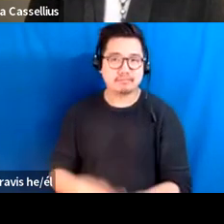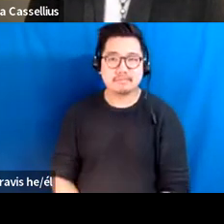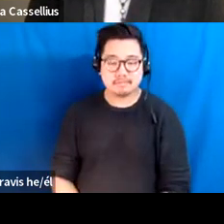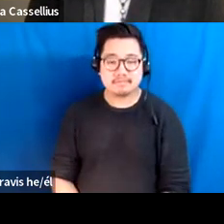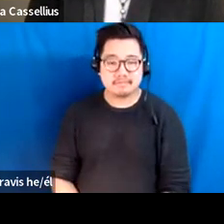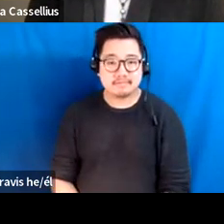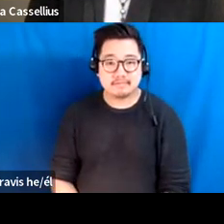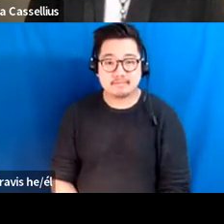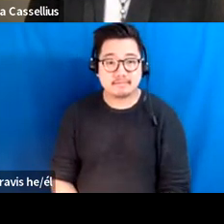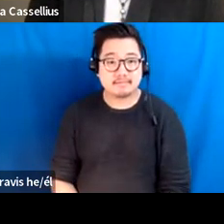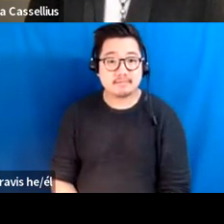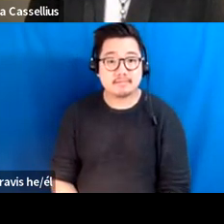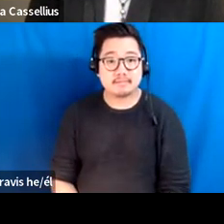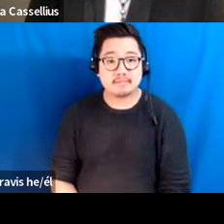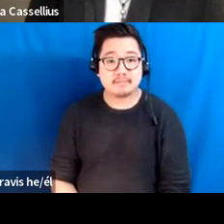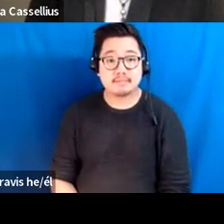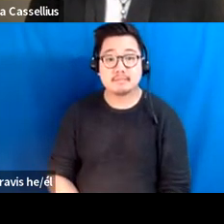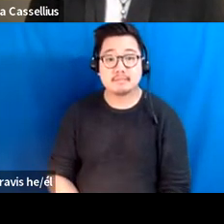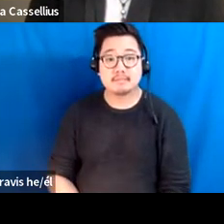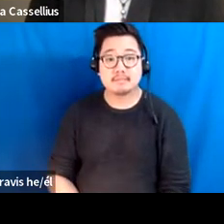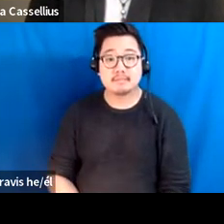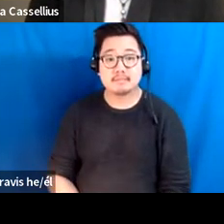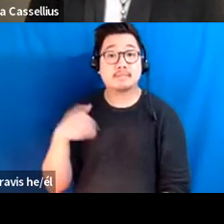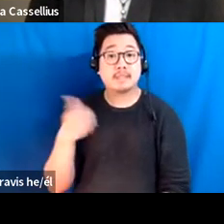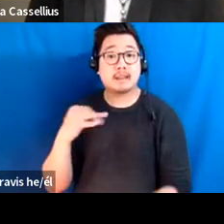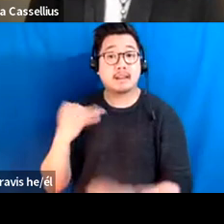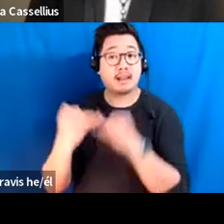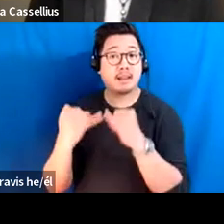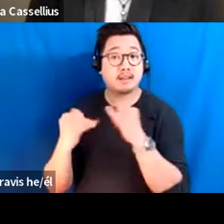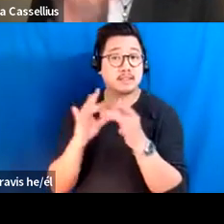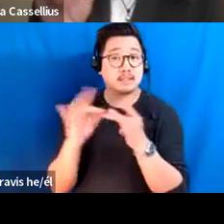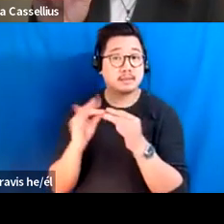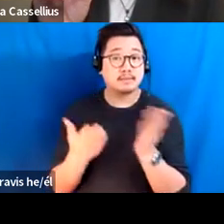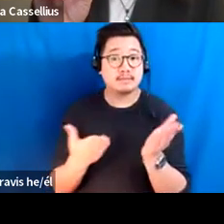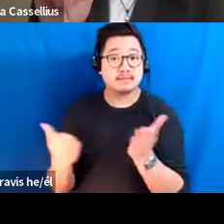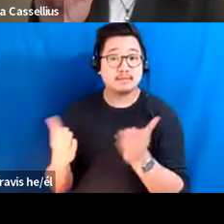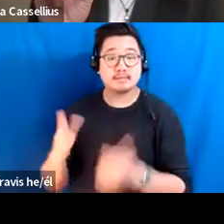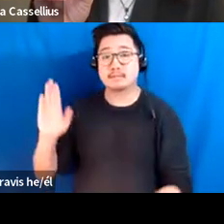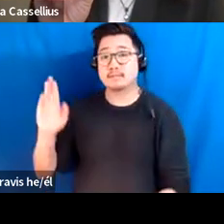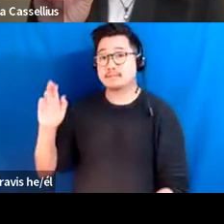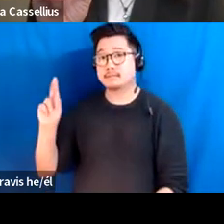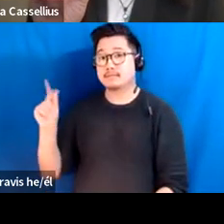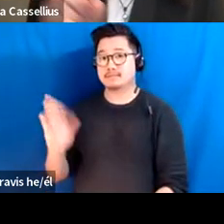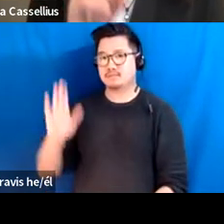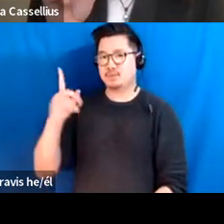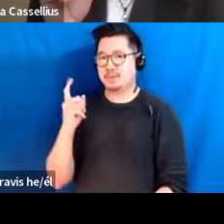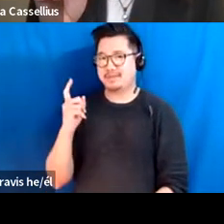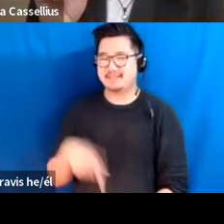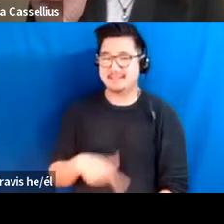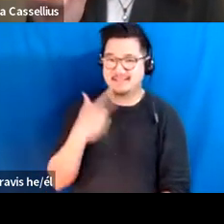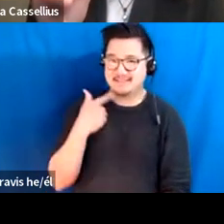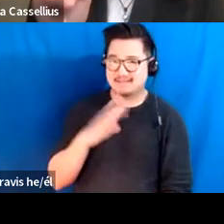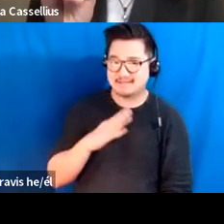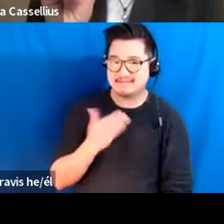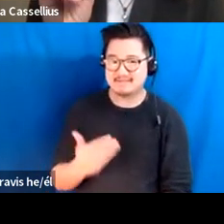okay are there any other final comments i only have one more go ahead and that is that i'm